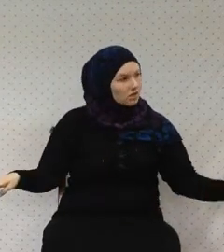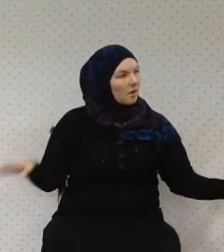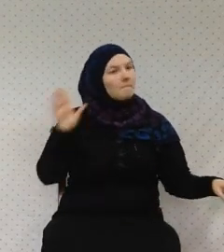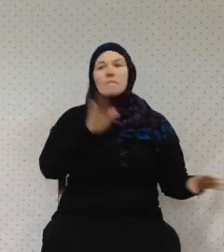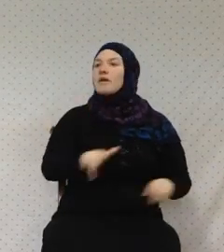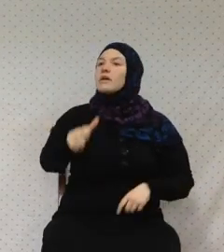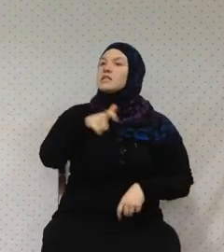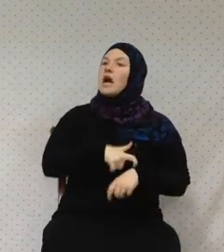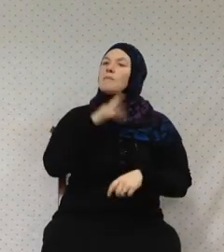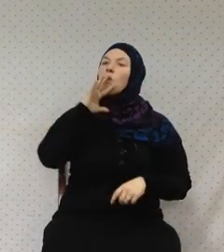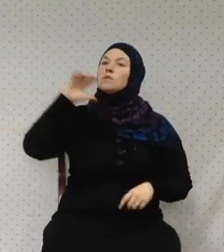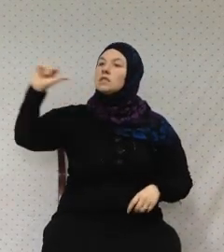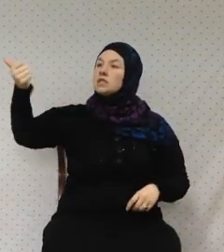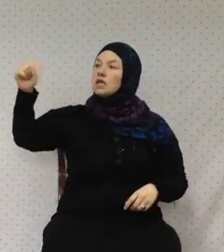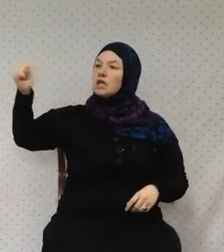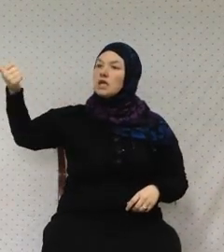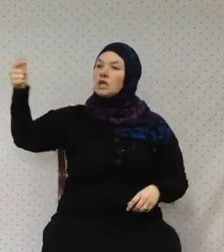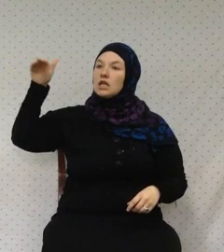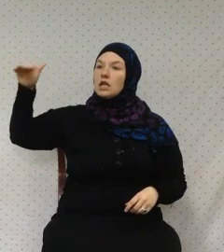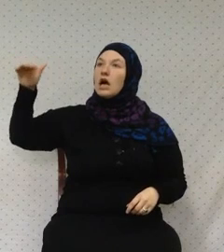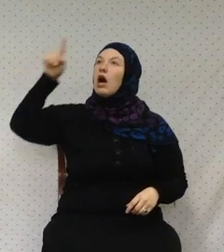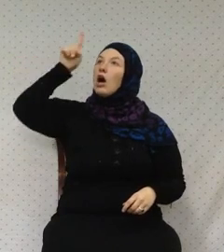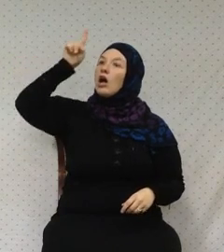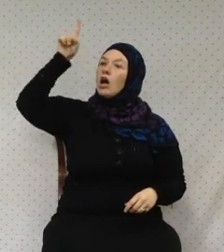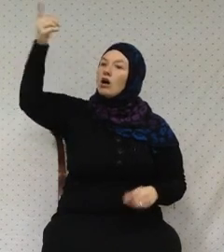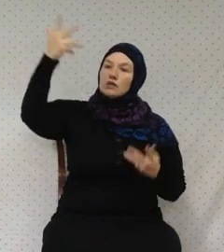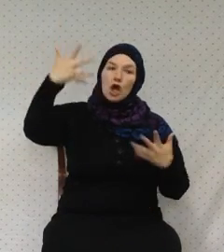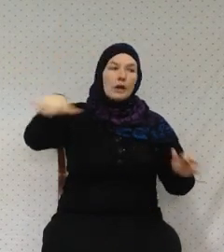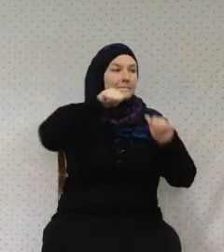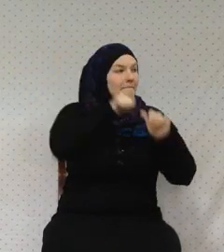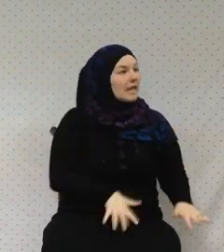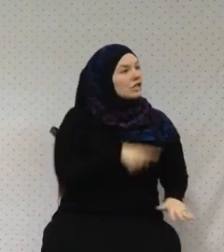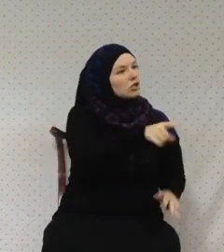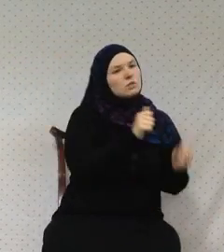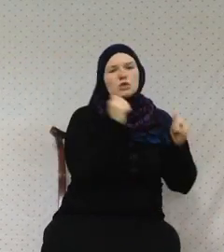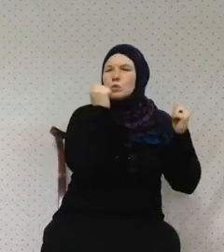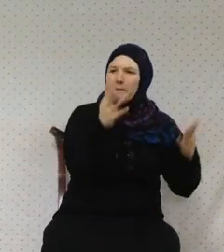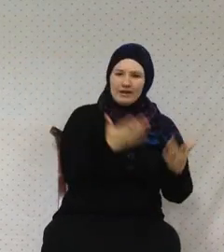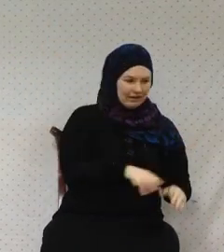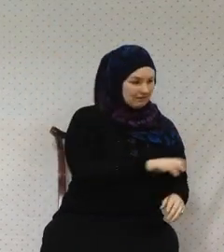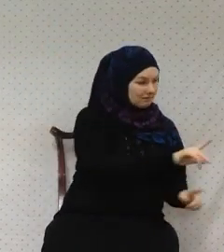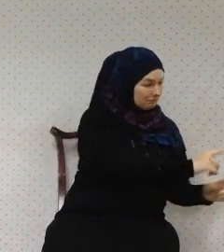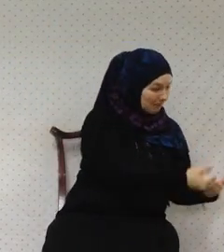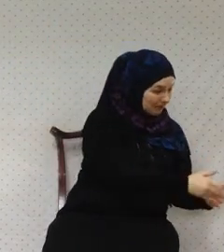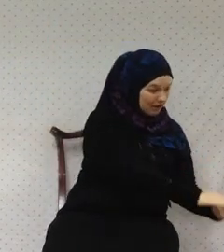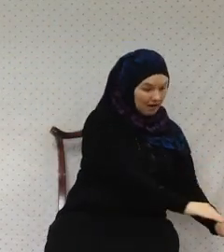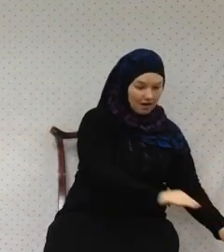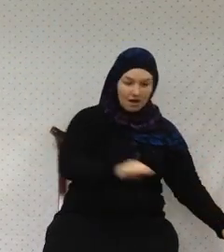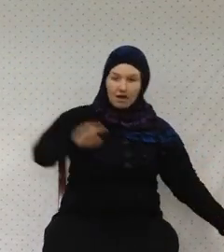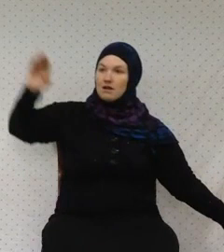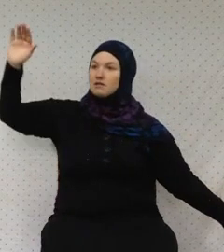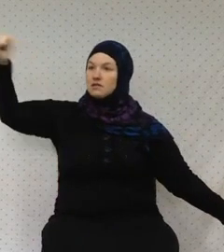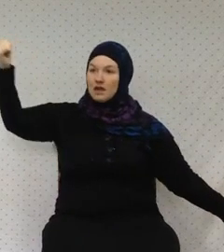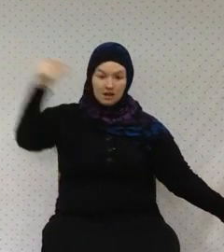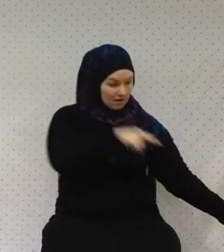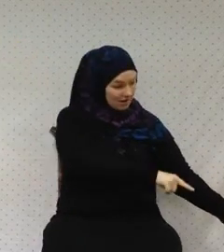the time you're 10 years old, Allah has already blessed you with so many things. If you try